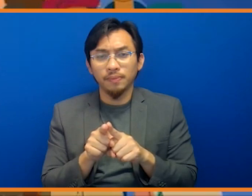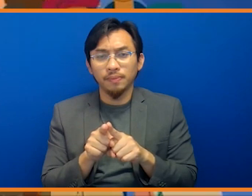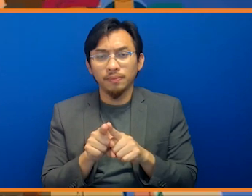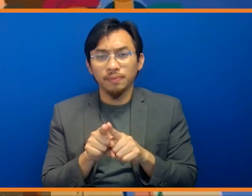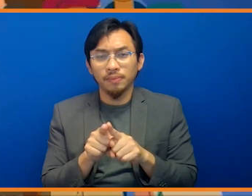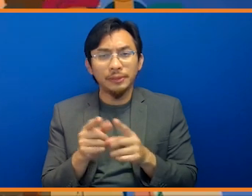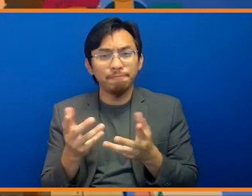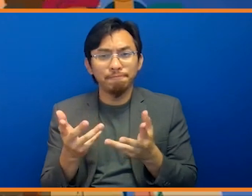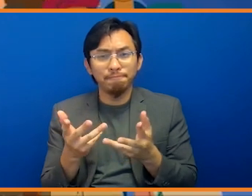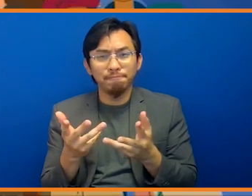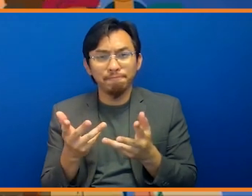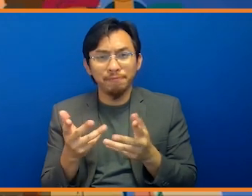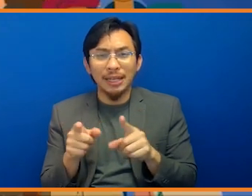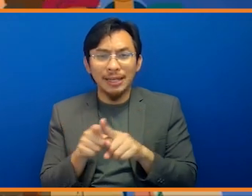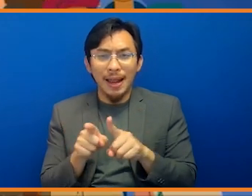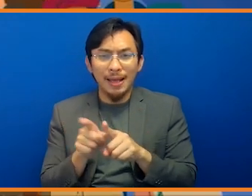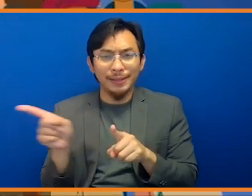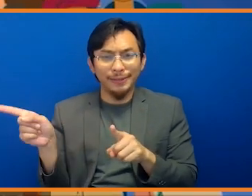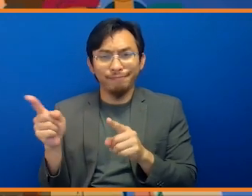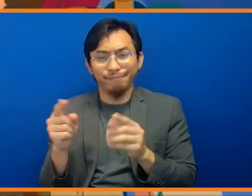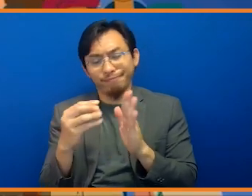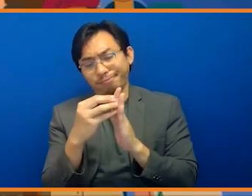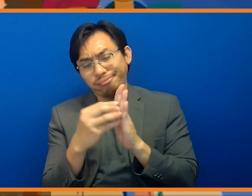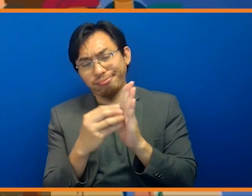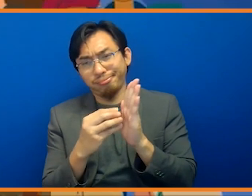Next, please.